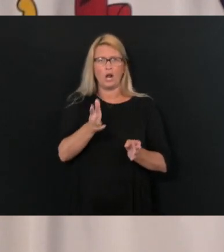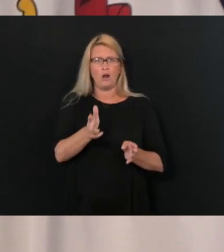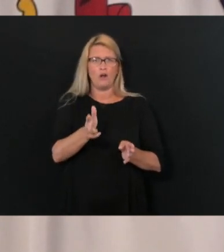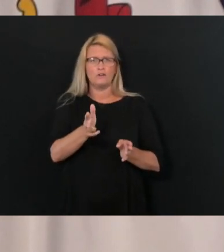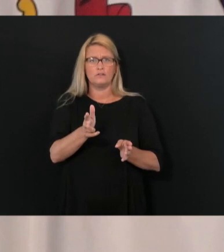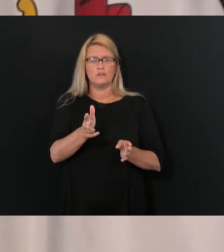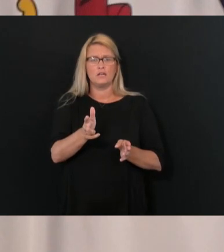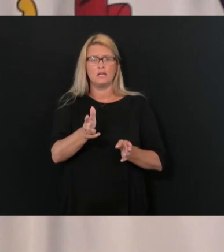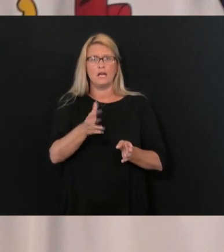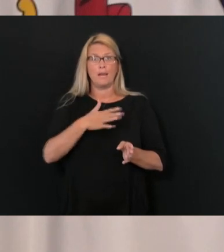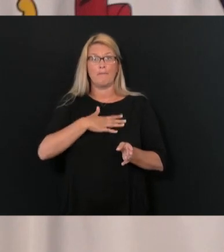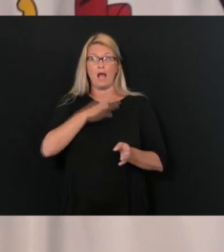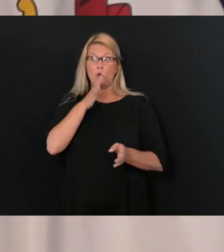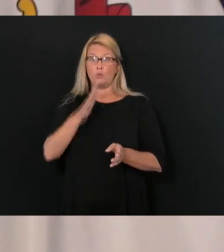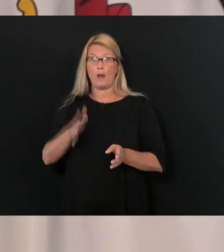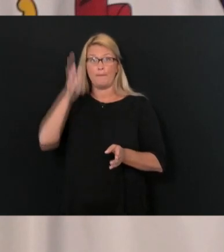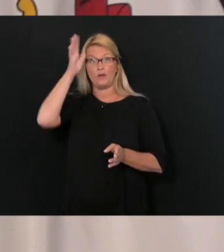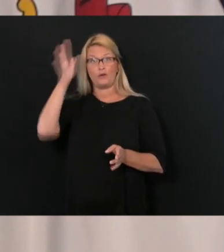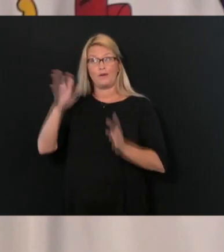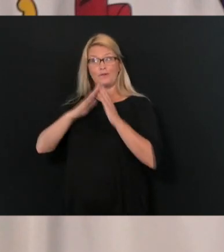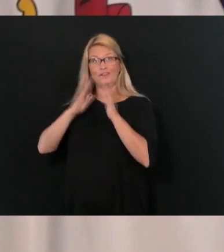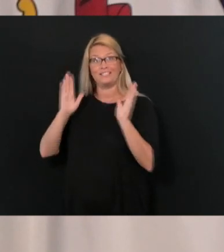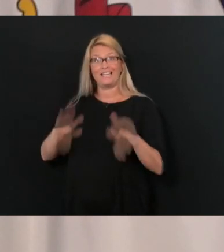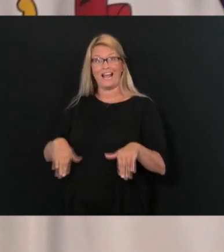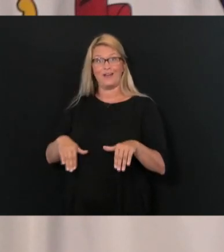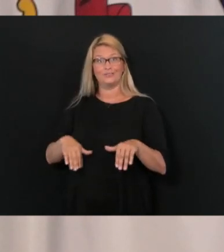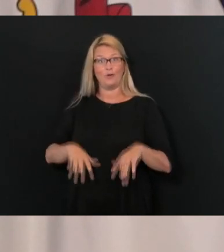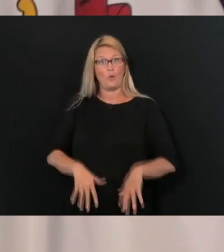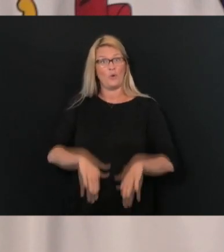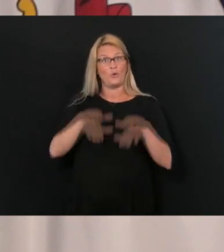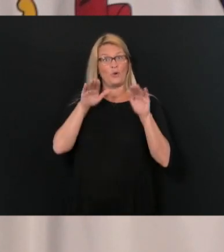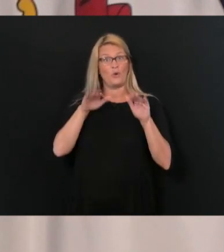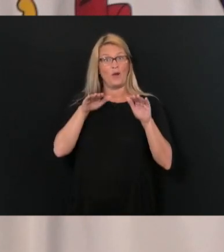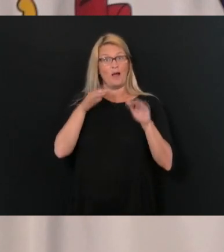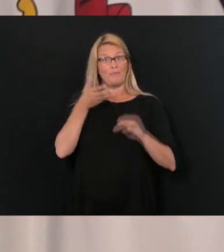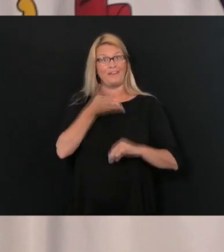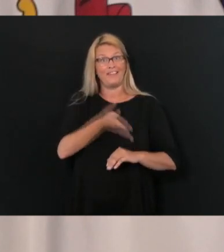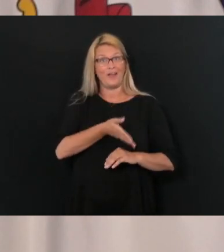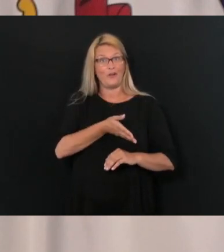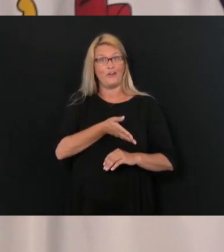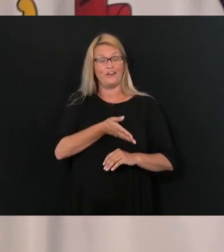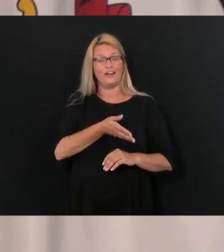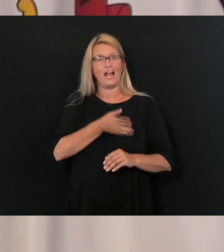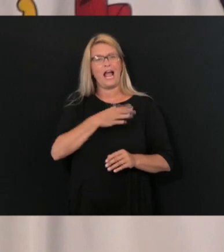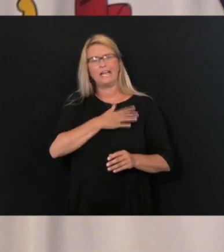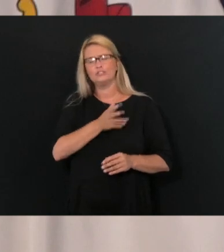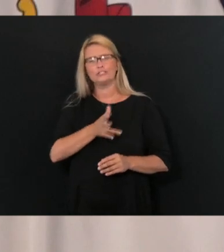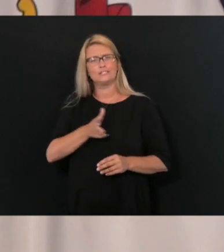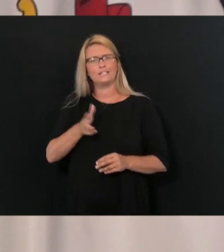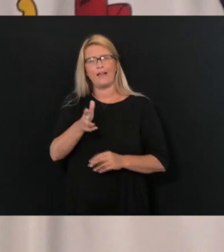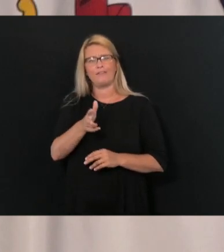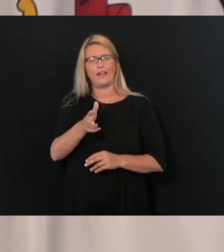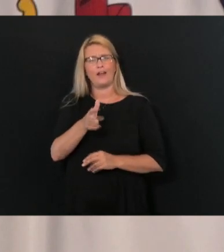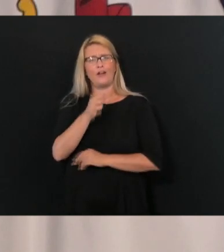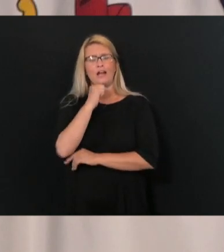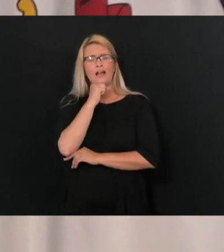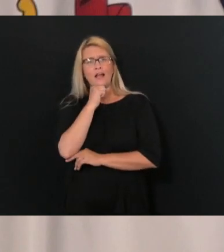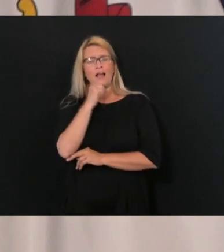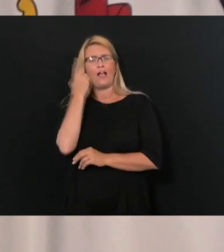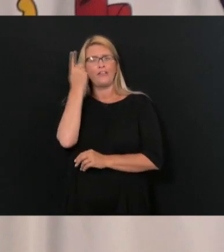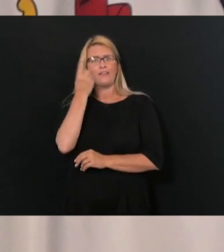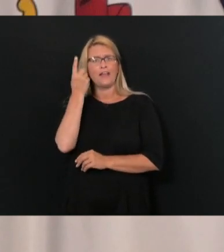my grandmother and grandfather's house where my dad grew up in Copperston. And I just sat there just thinking